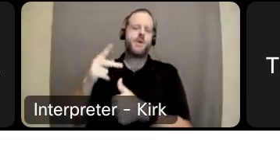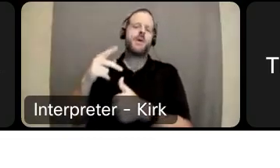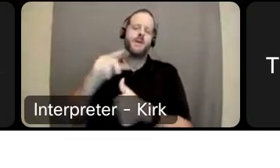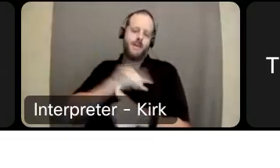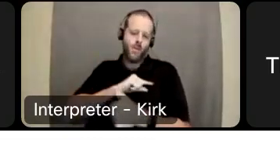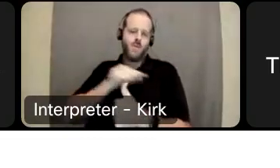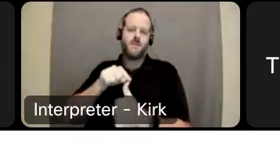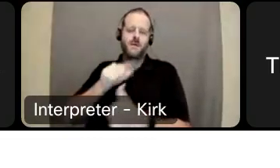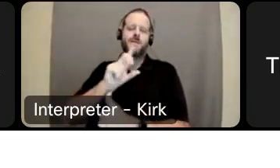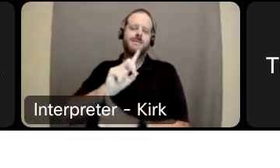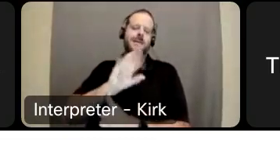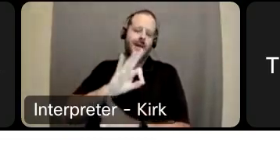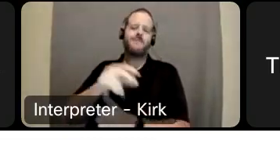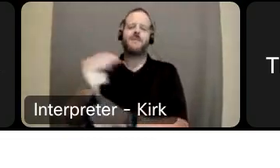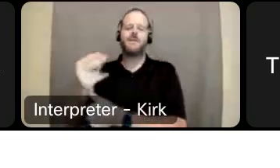hearing.